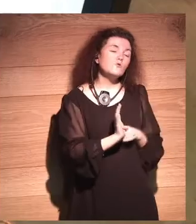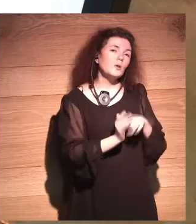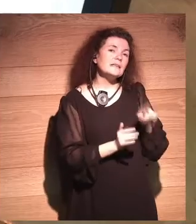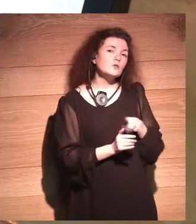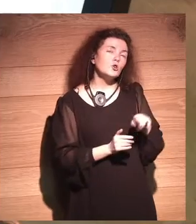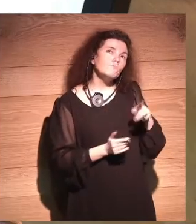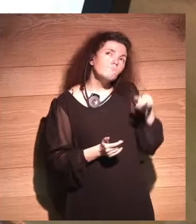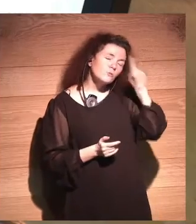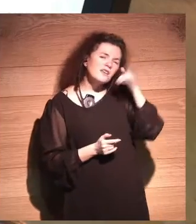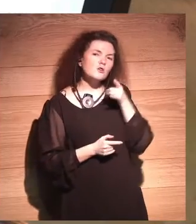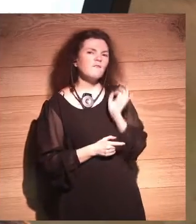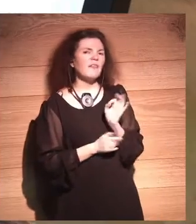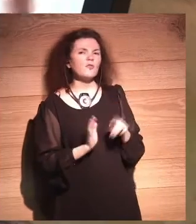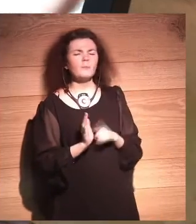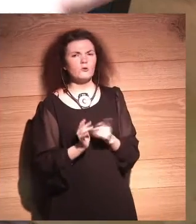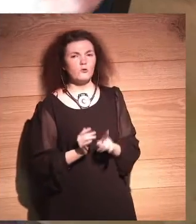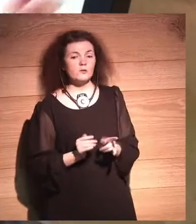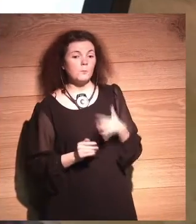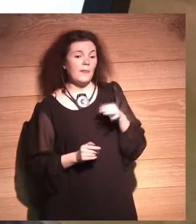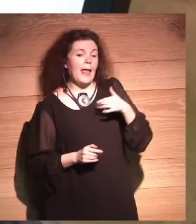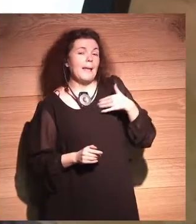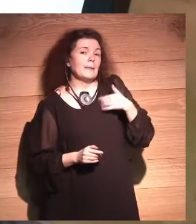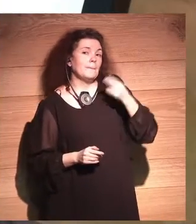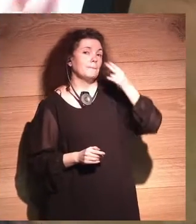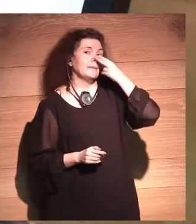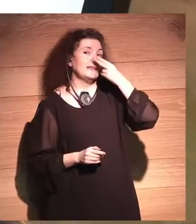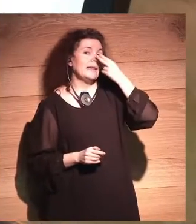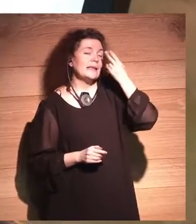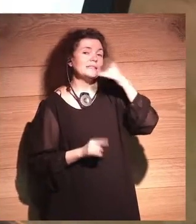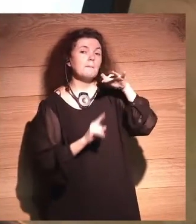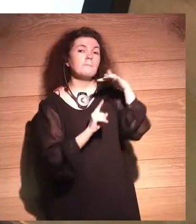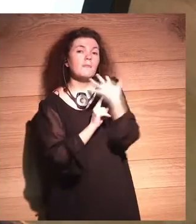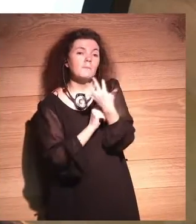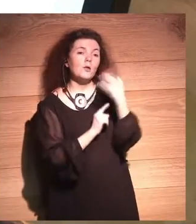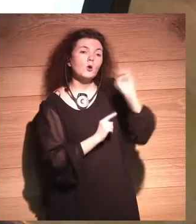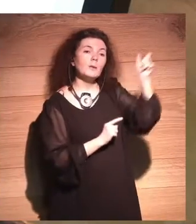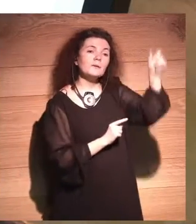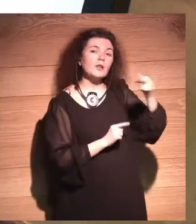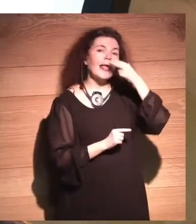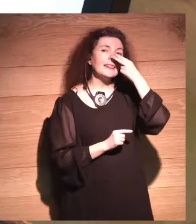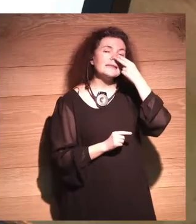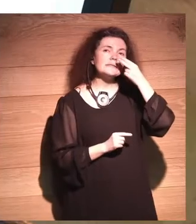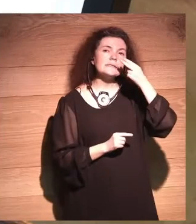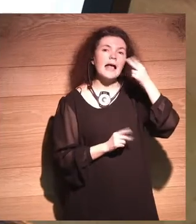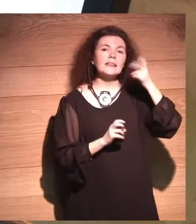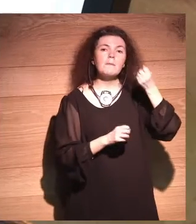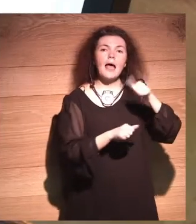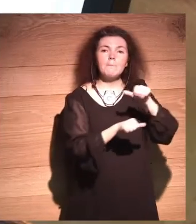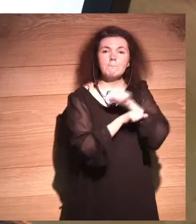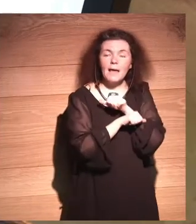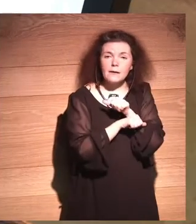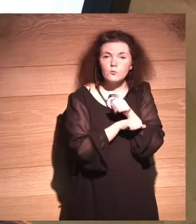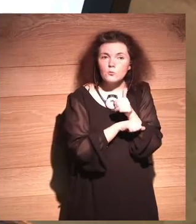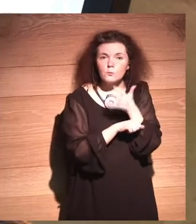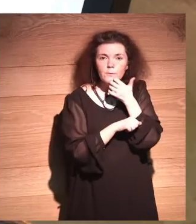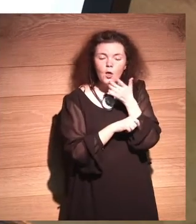about the environment, and the next person cares about unemployment. We need to create lots of ways to participate